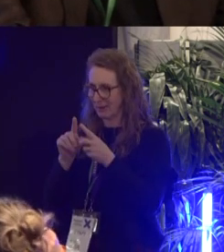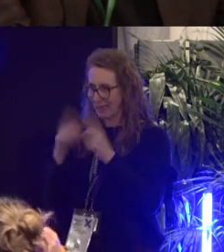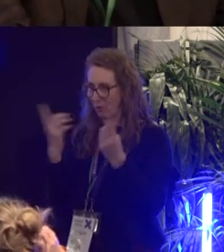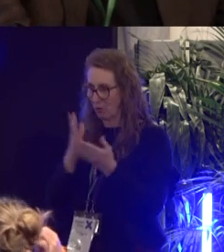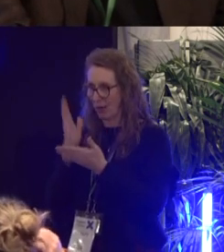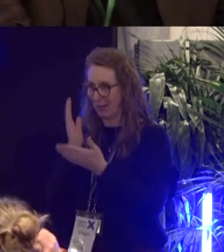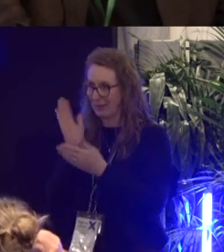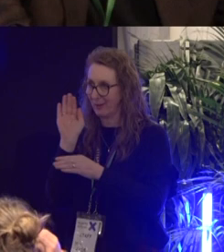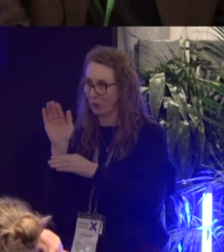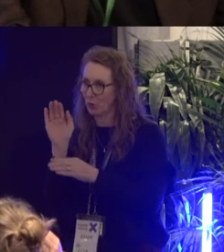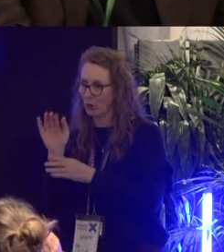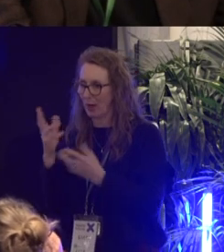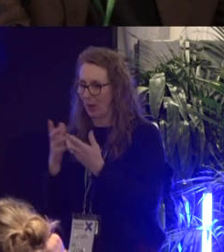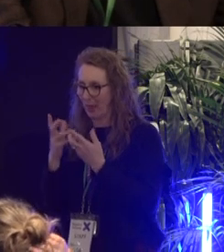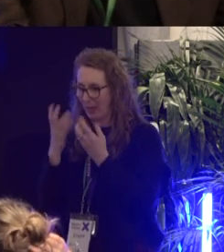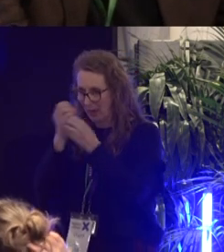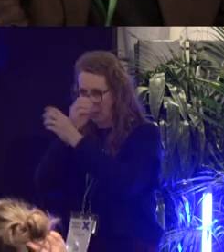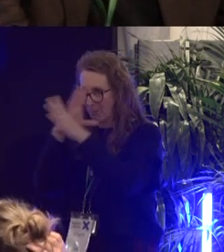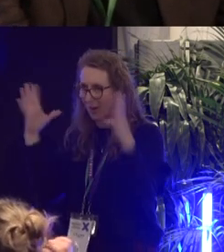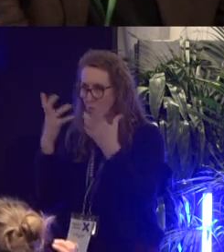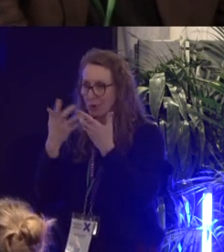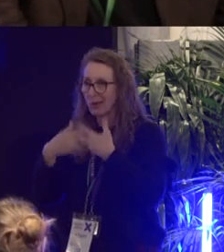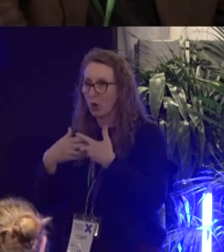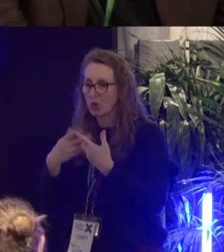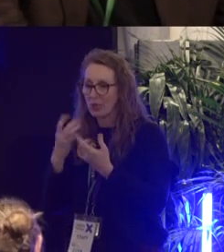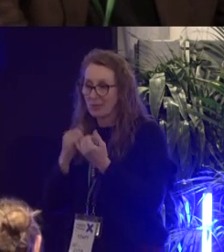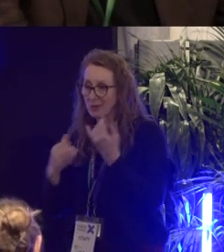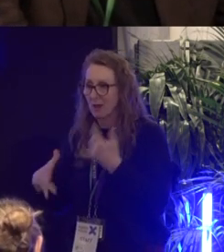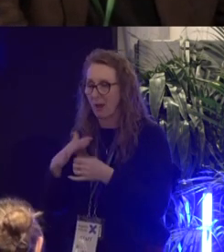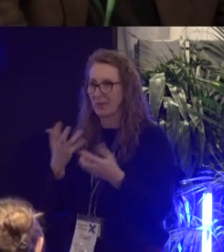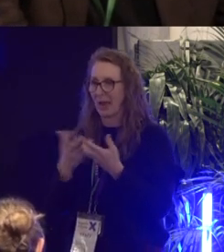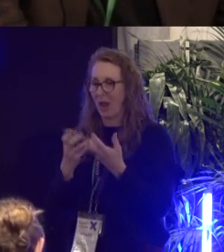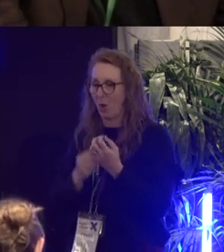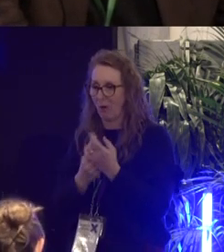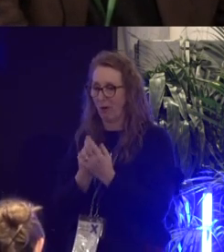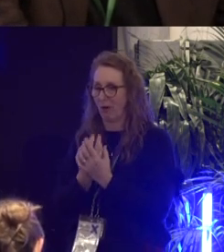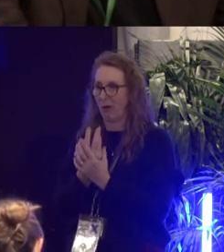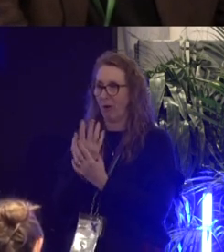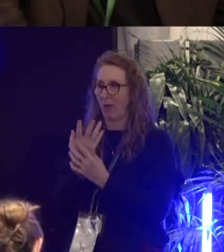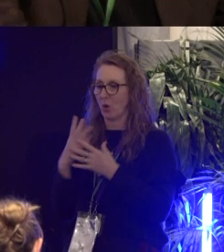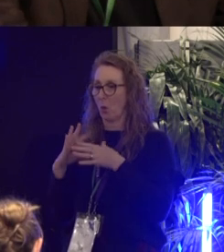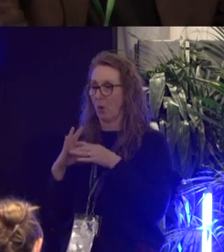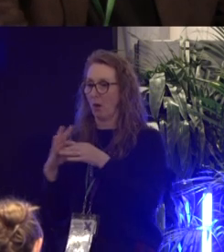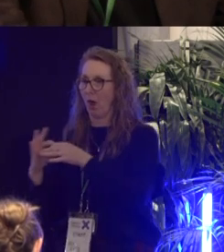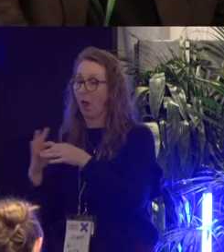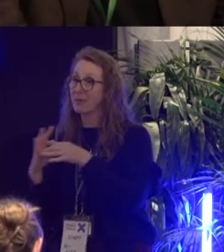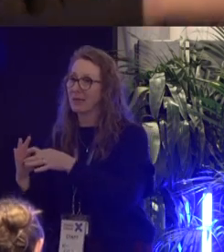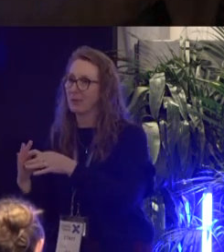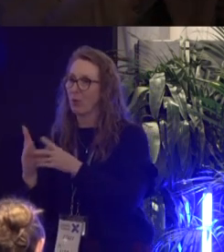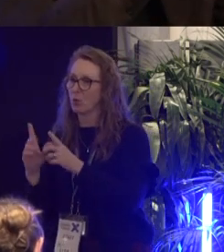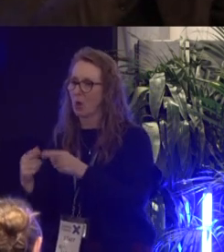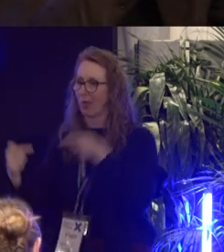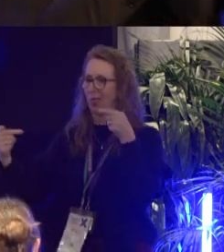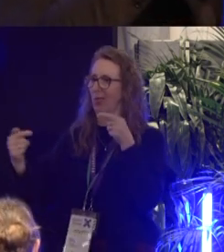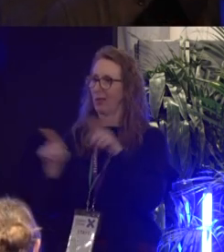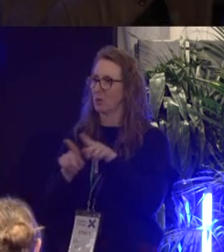had imagined tech and society sort of be working in harmony, but also in conflict as